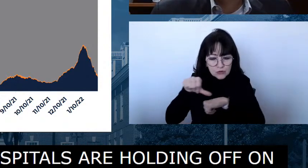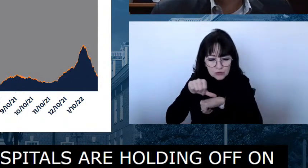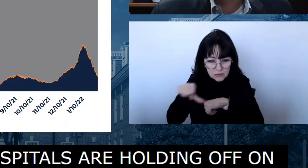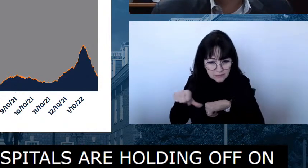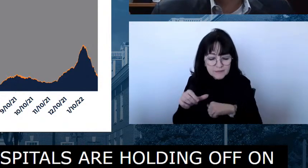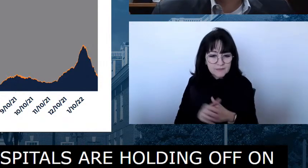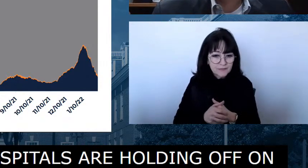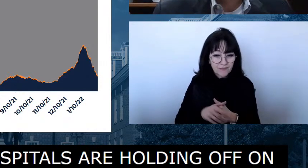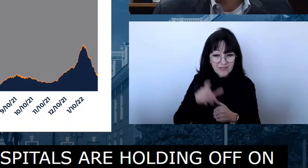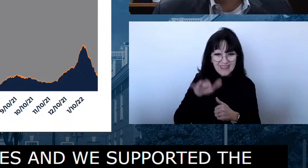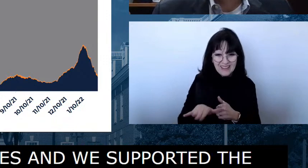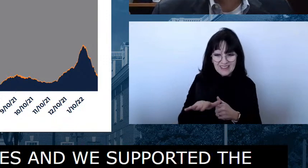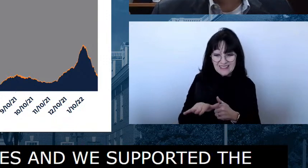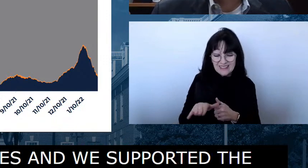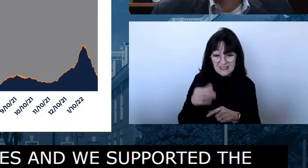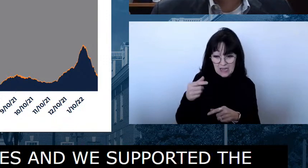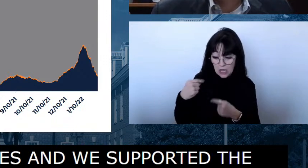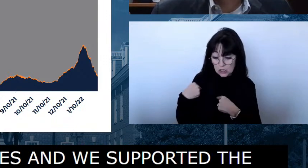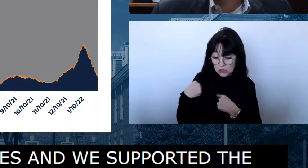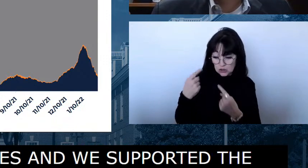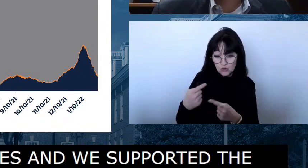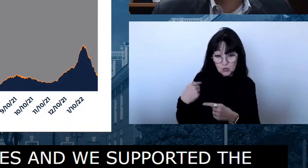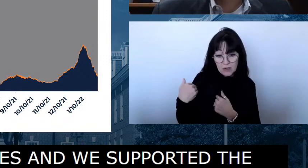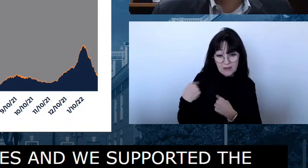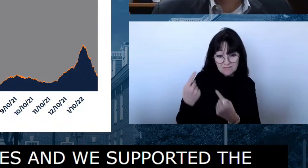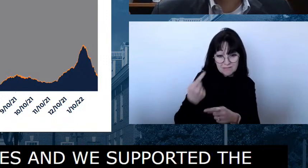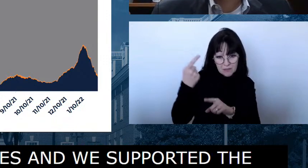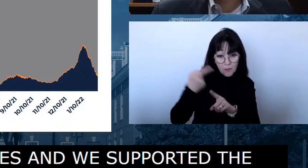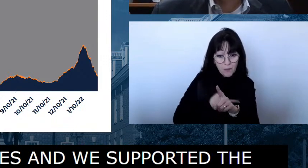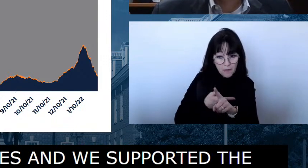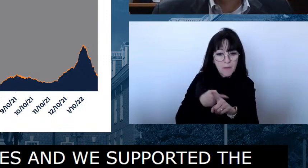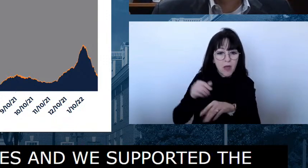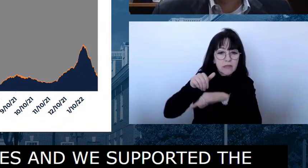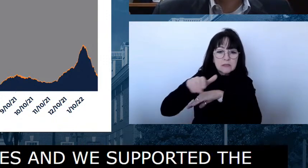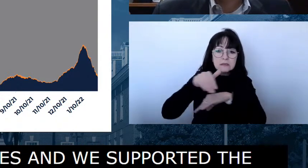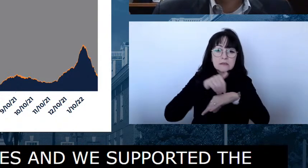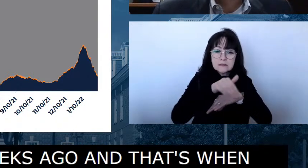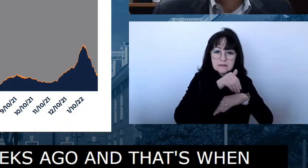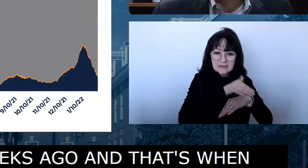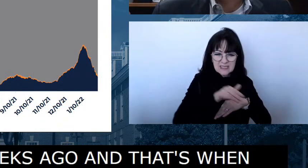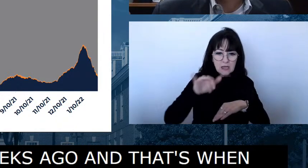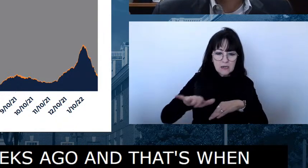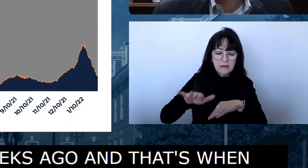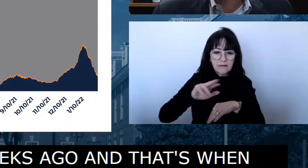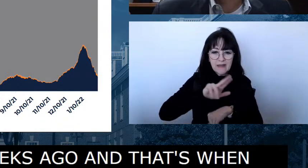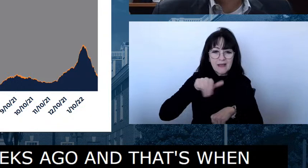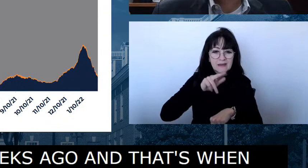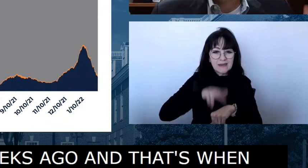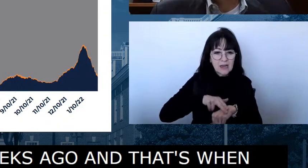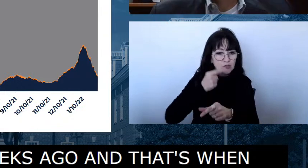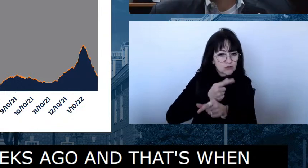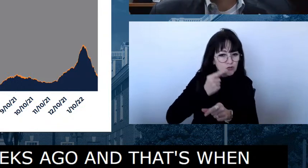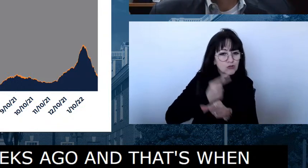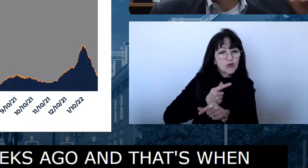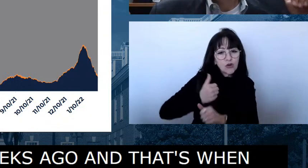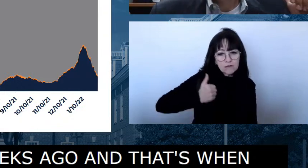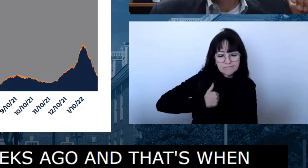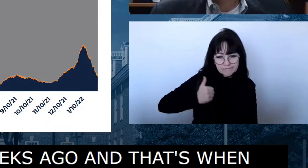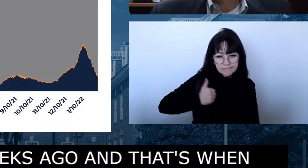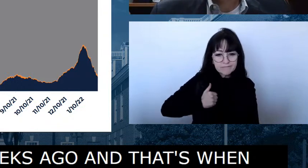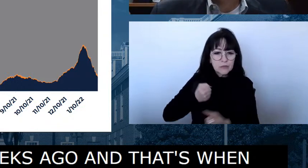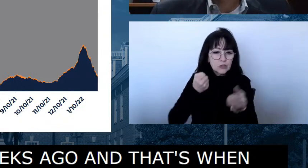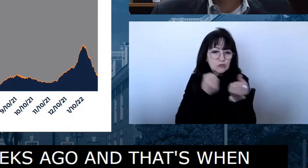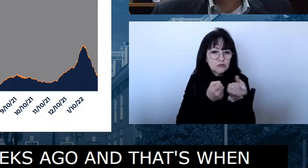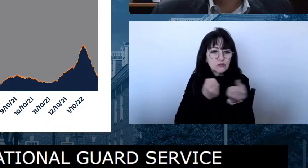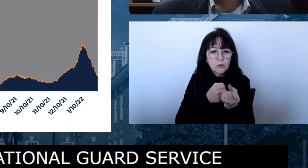National Guard service members to help in non-clinical roles. We have just about 200 that are out there supporting, from Nemours